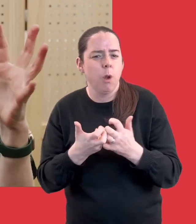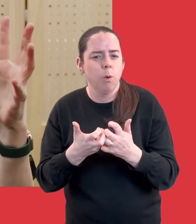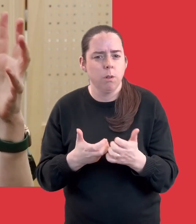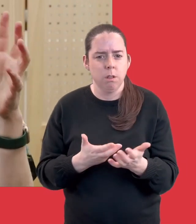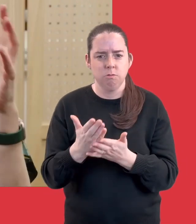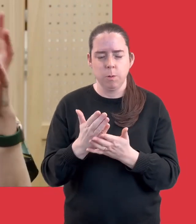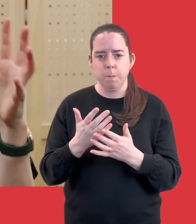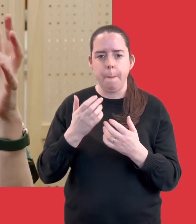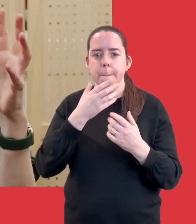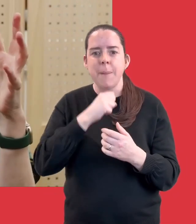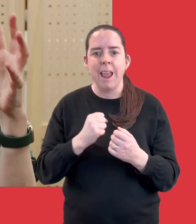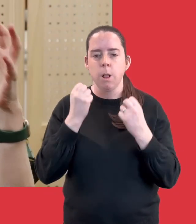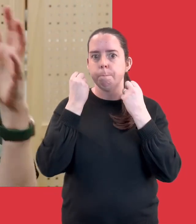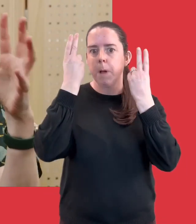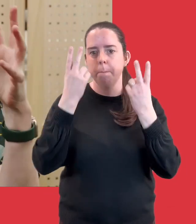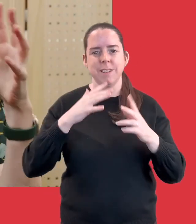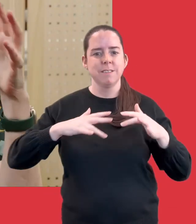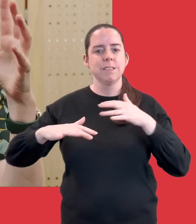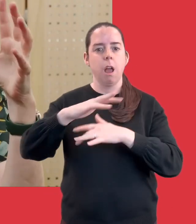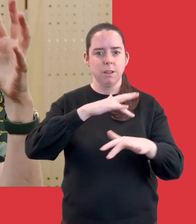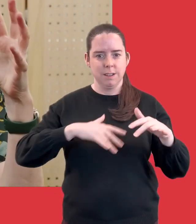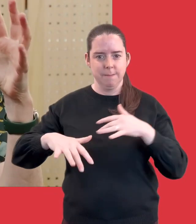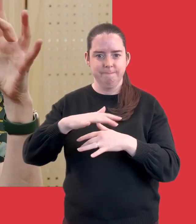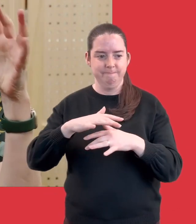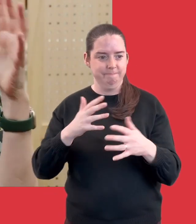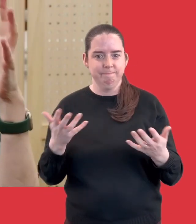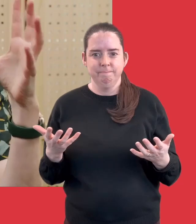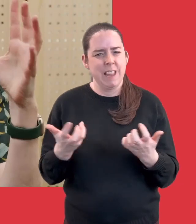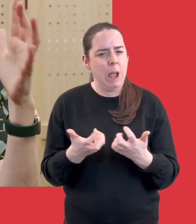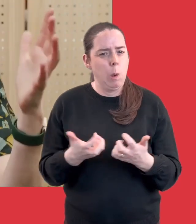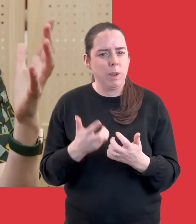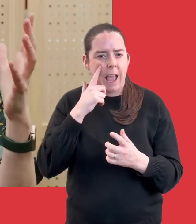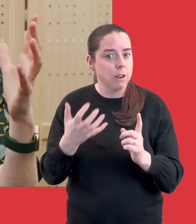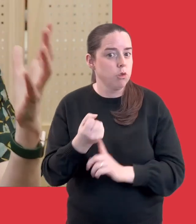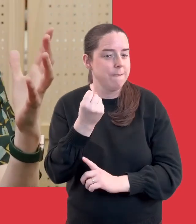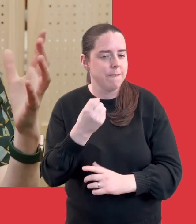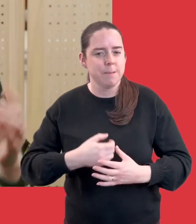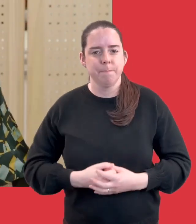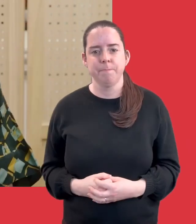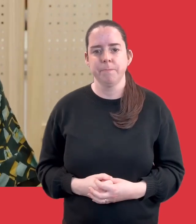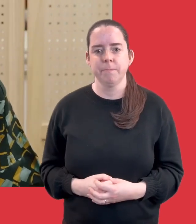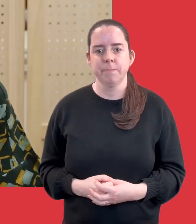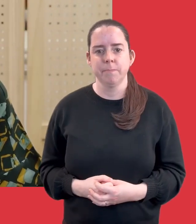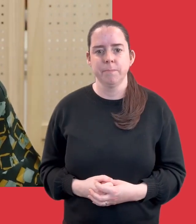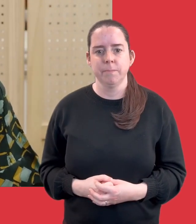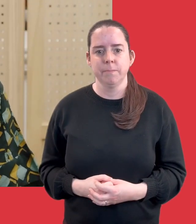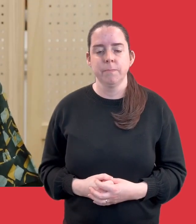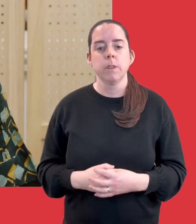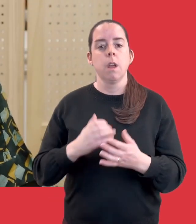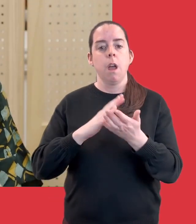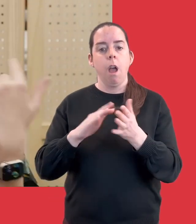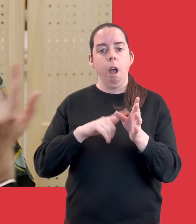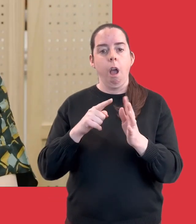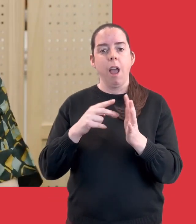this current sort of male-dominated society that we actually all live in.